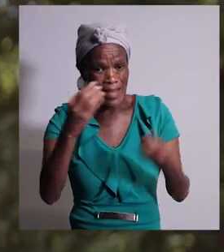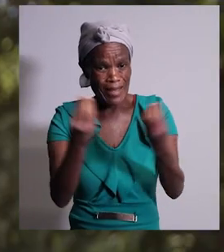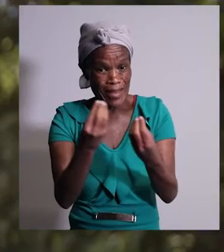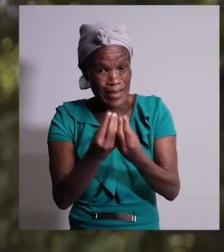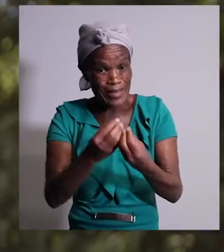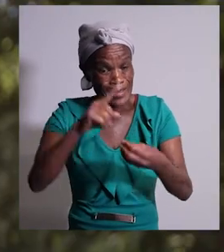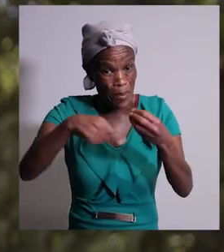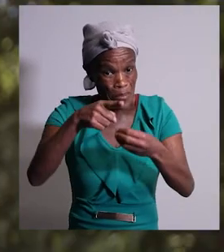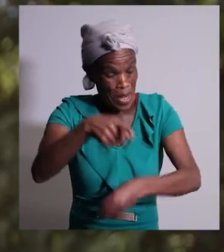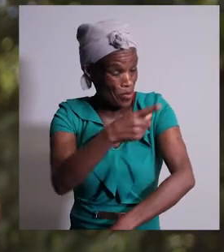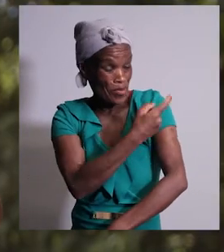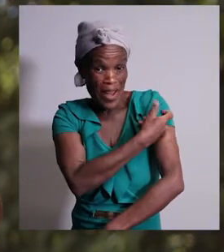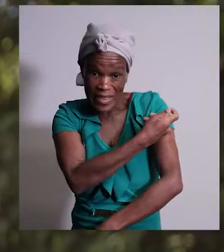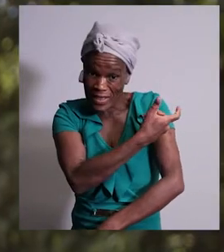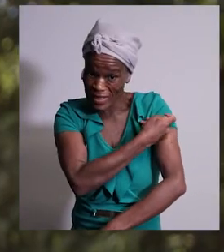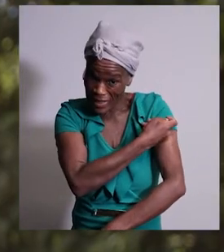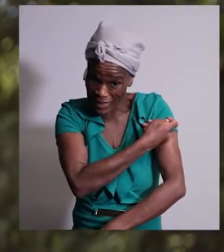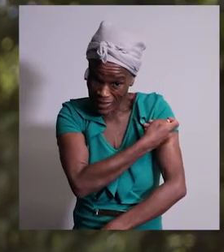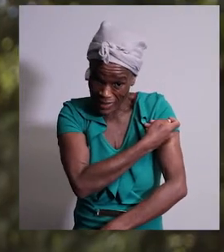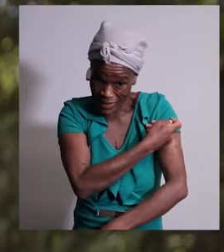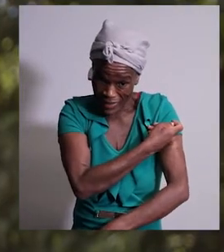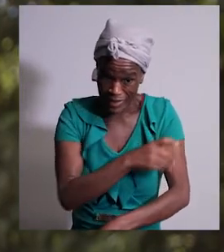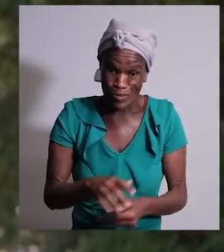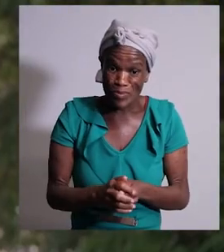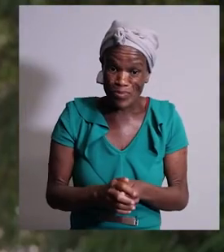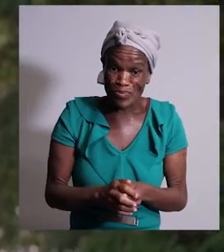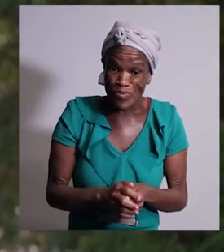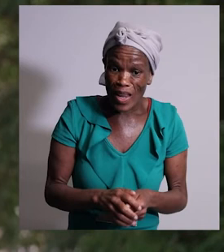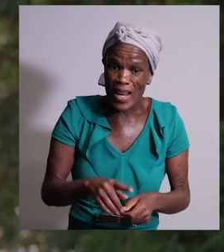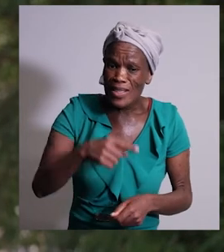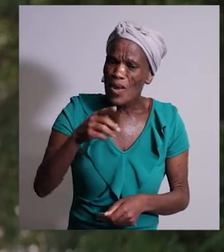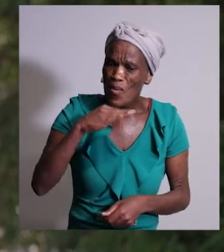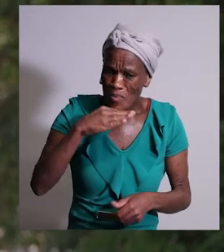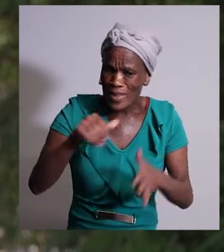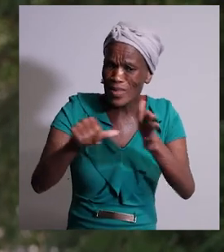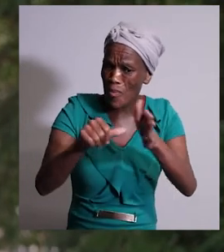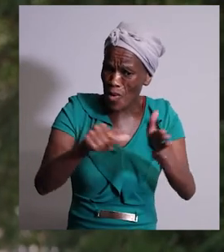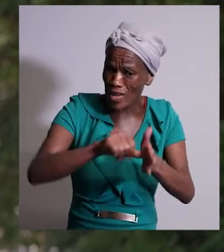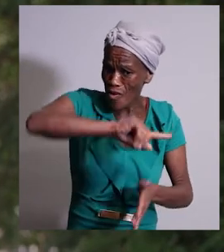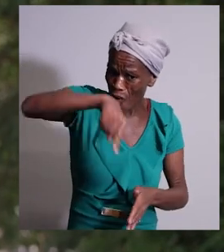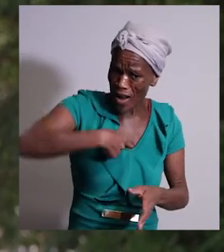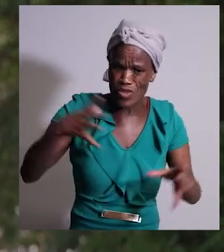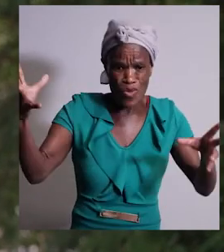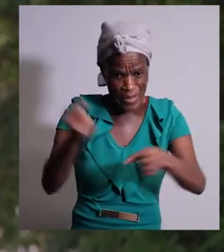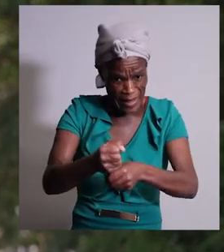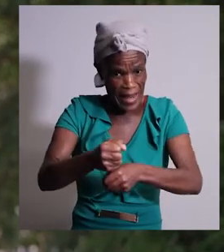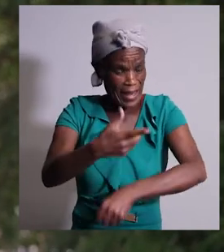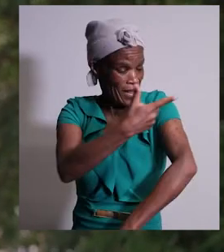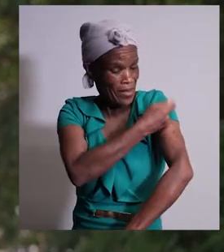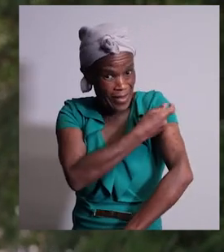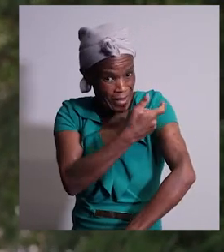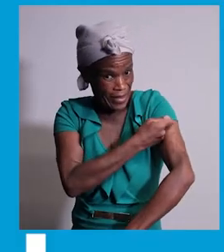everything efanele isincede for i-health ezitsho. Ya masithatheni i-vaccine